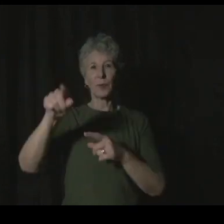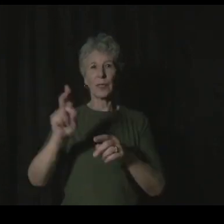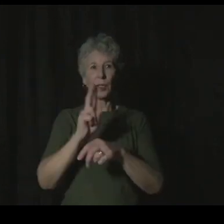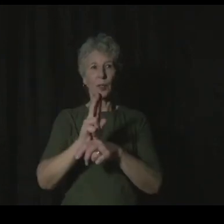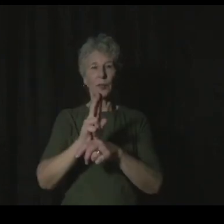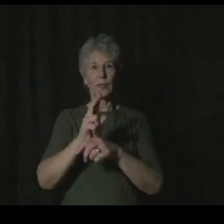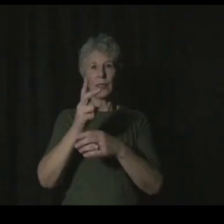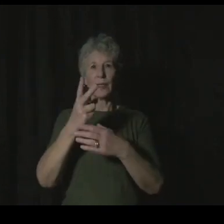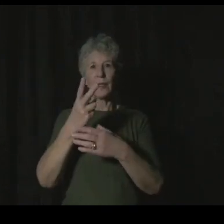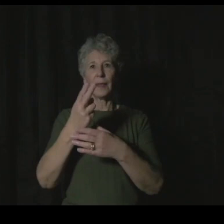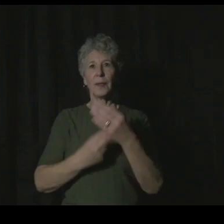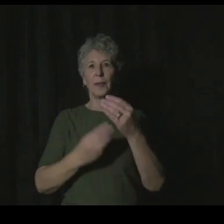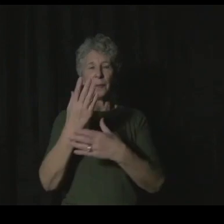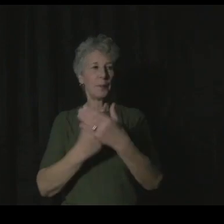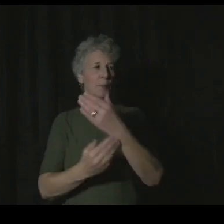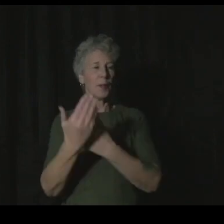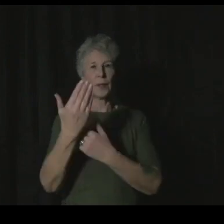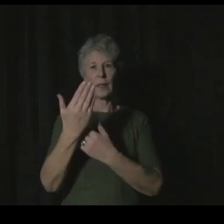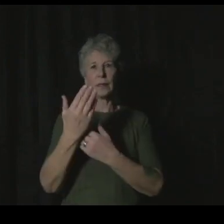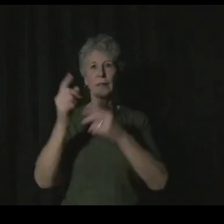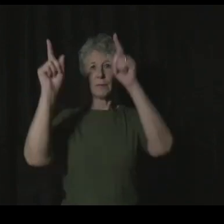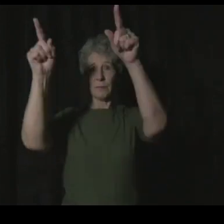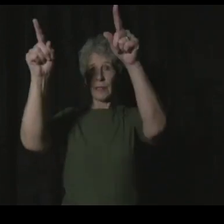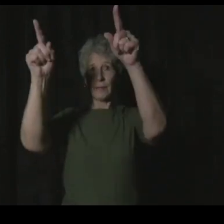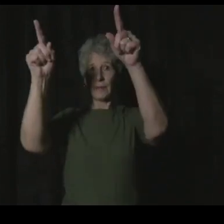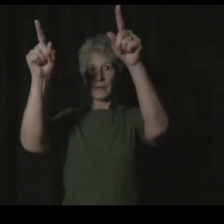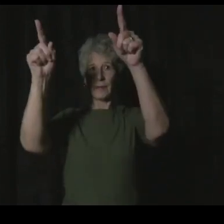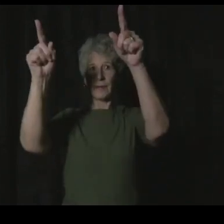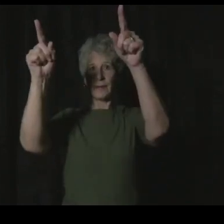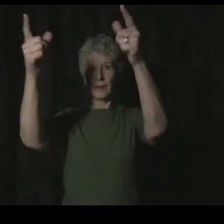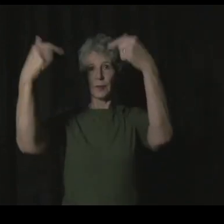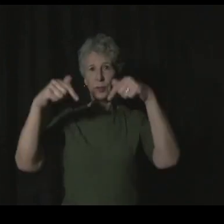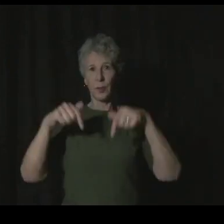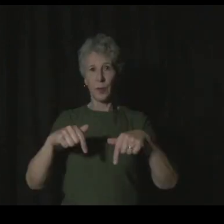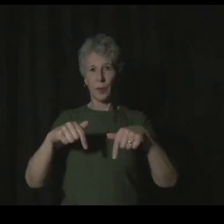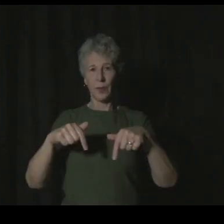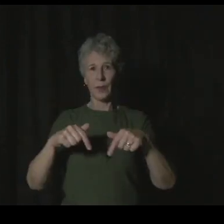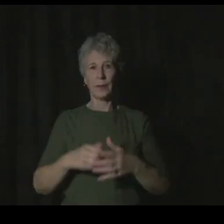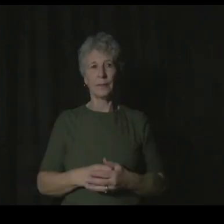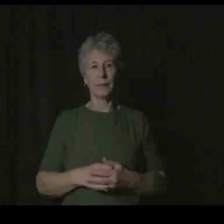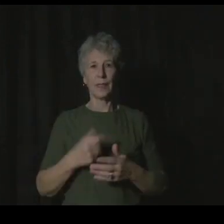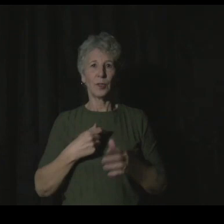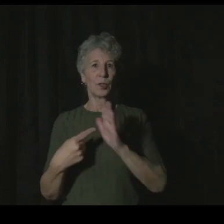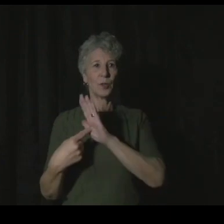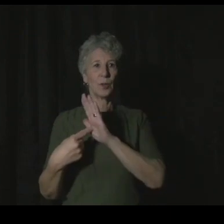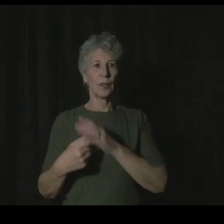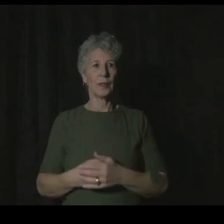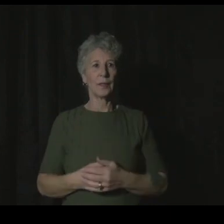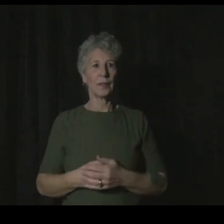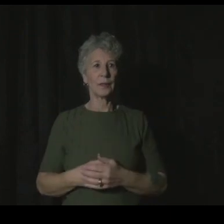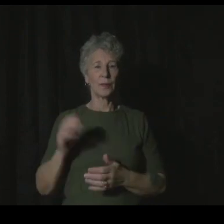I'm not, because I'm using my microphone right now. You're going to use both hands. You came from heaven to earth to show the